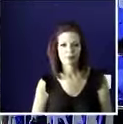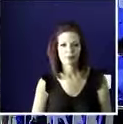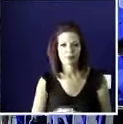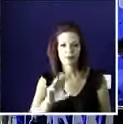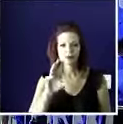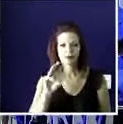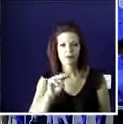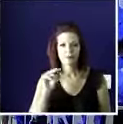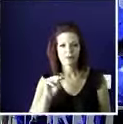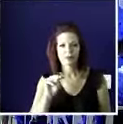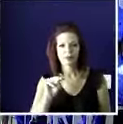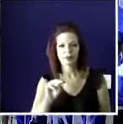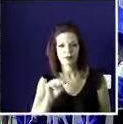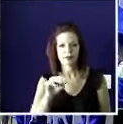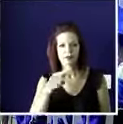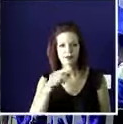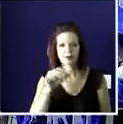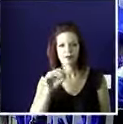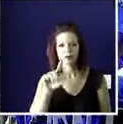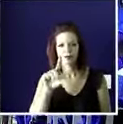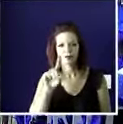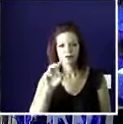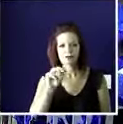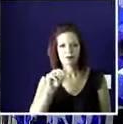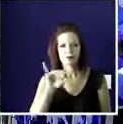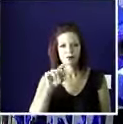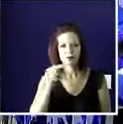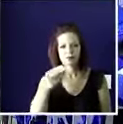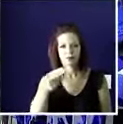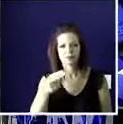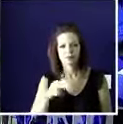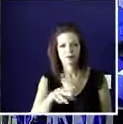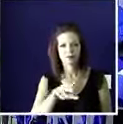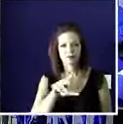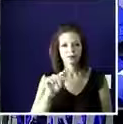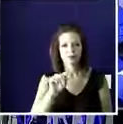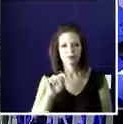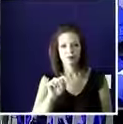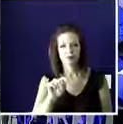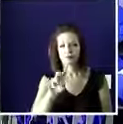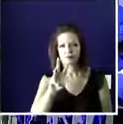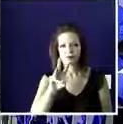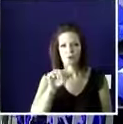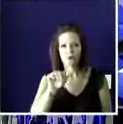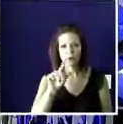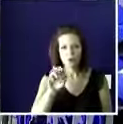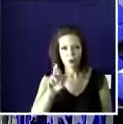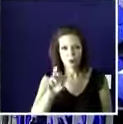Maggie Kazan Goldsmith. Travelle Reginald Walker.